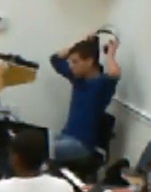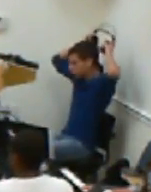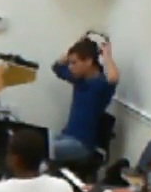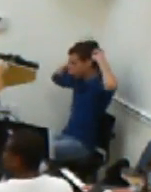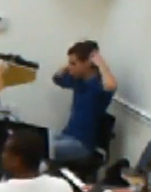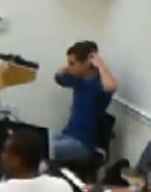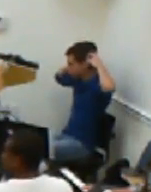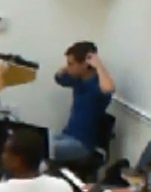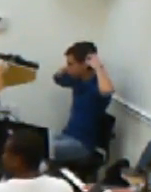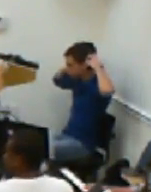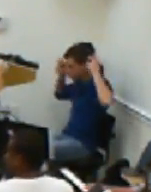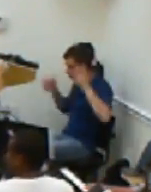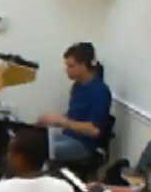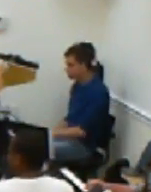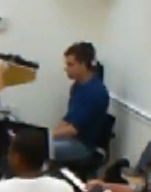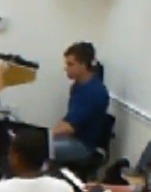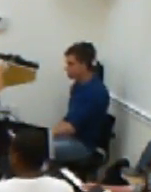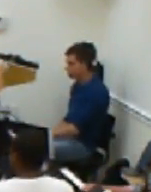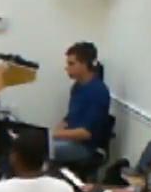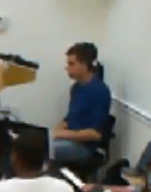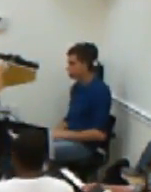So the children are going to sing a song.